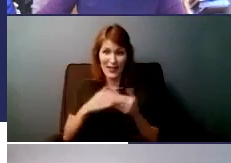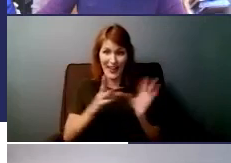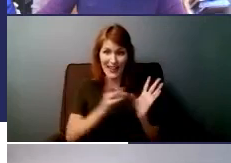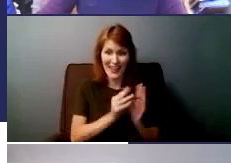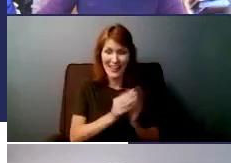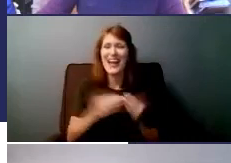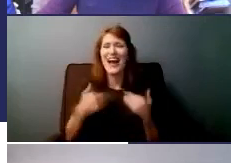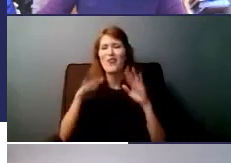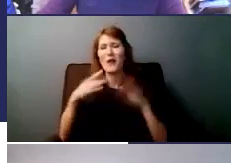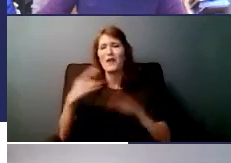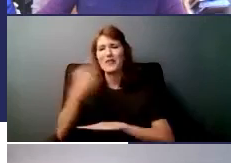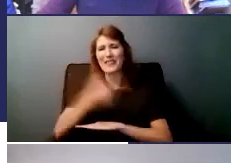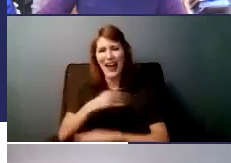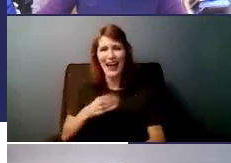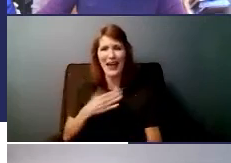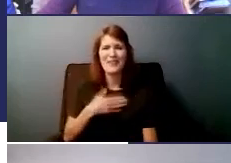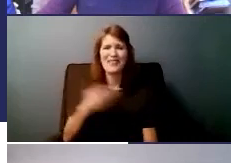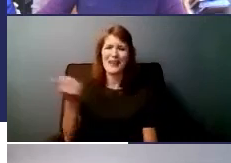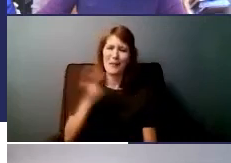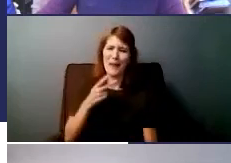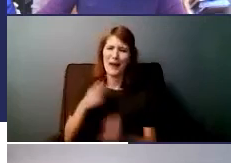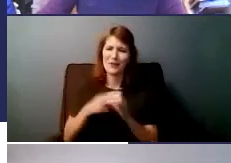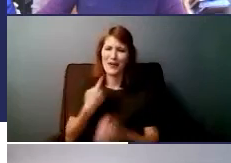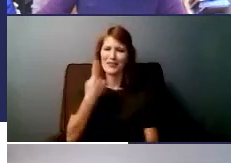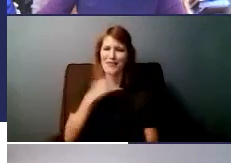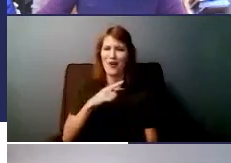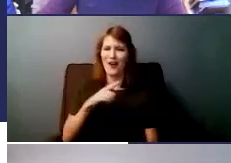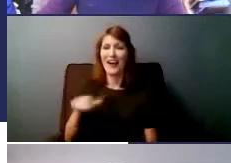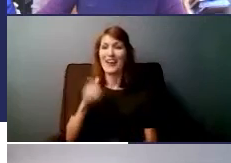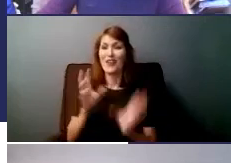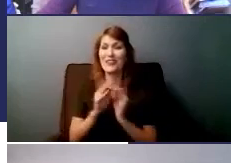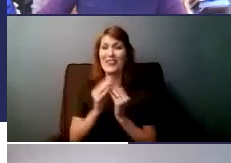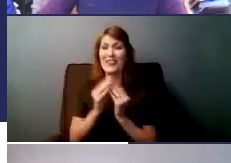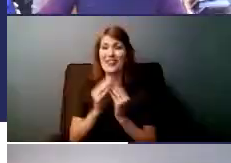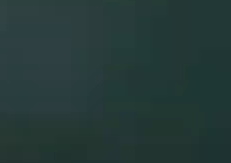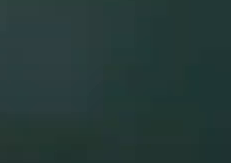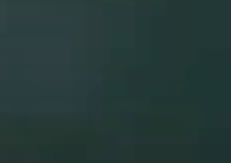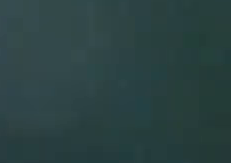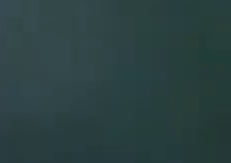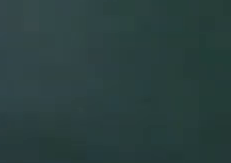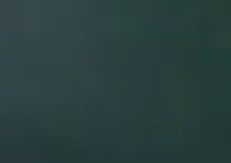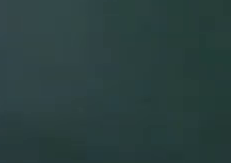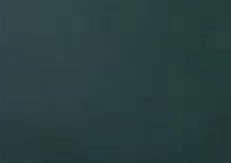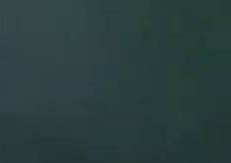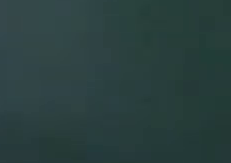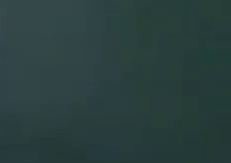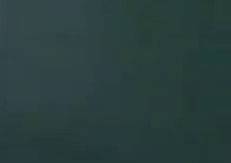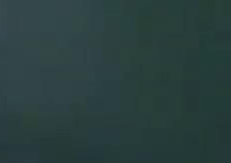and come back and join us for another session this afternoon. Thank you, David.